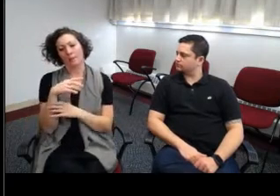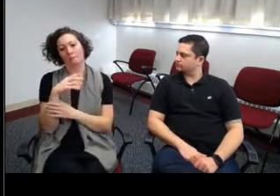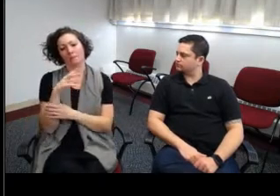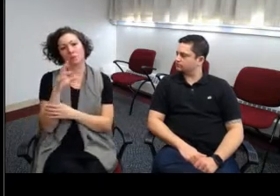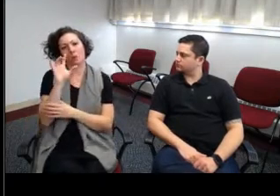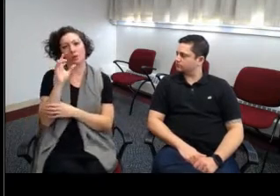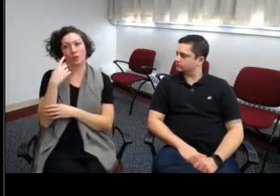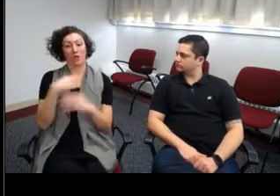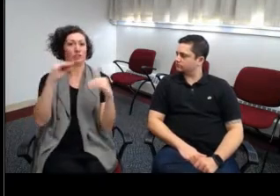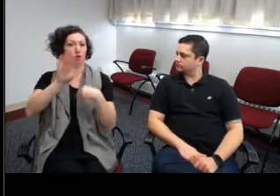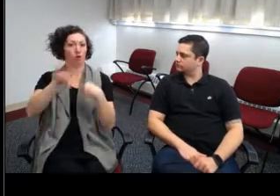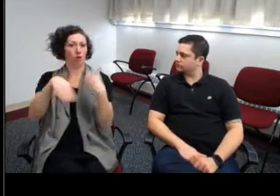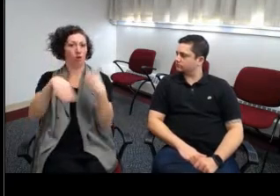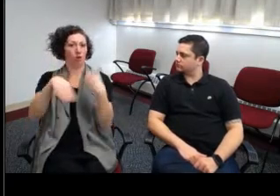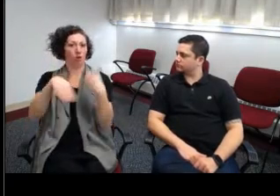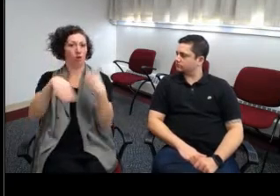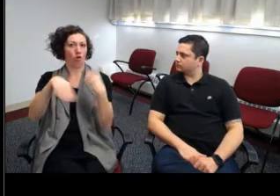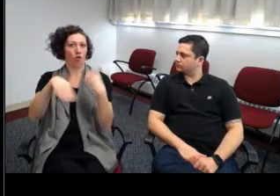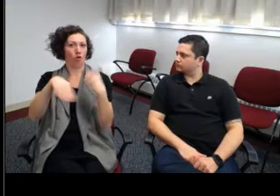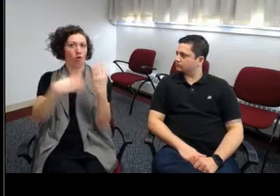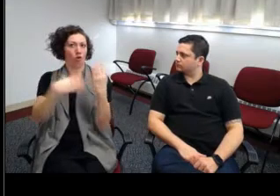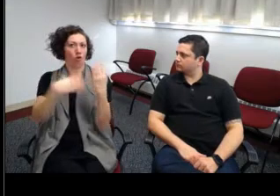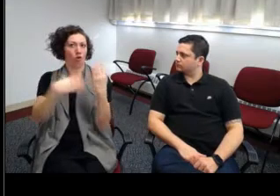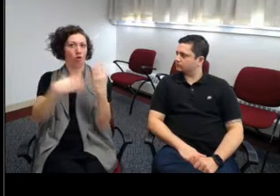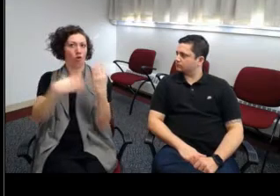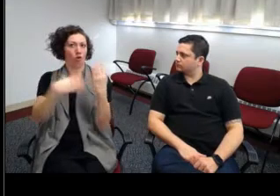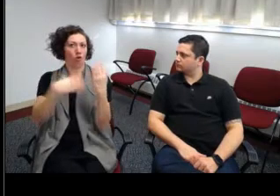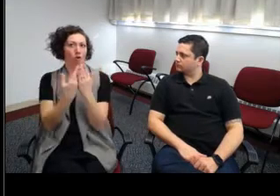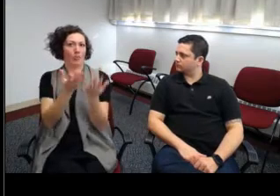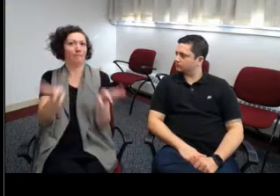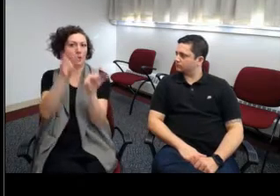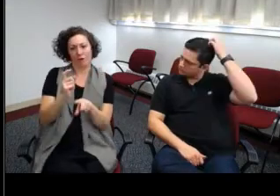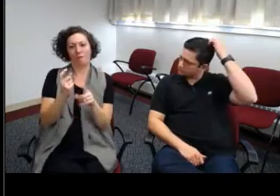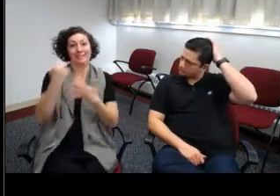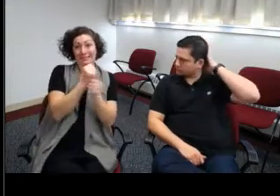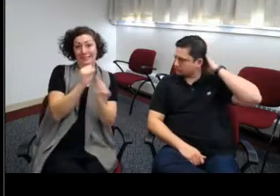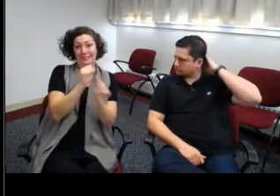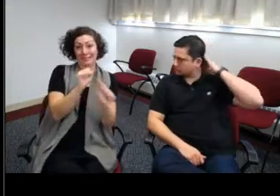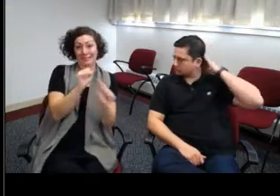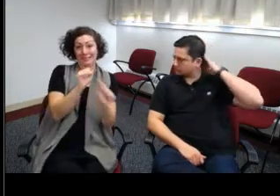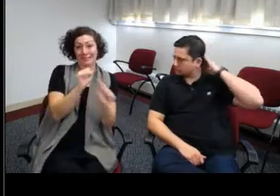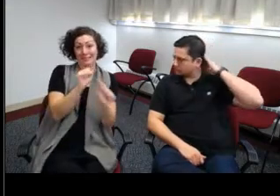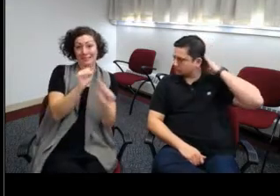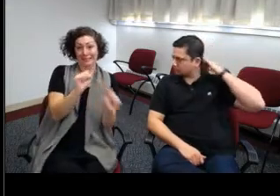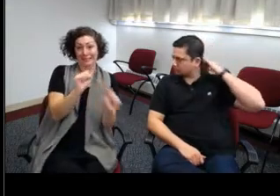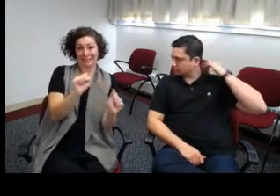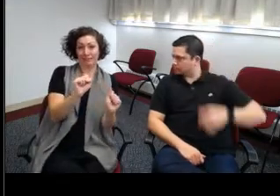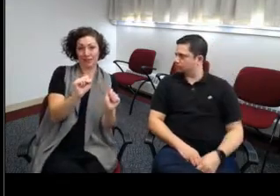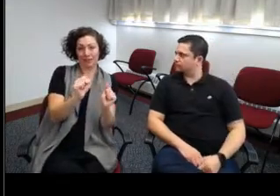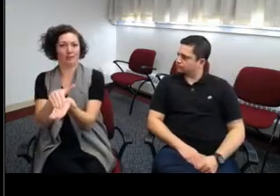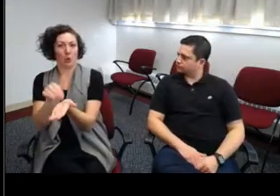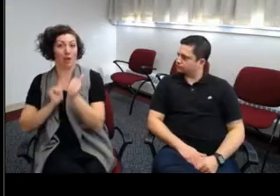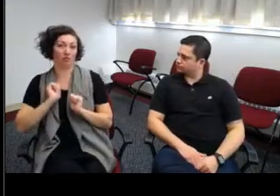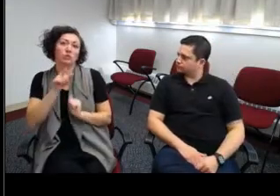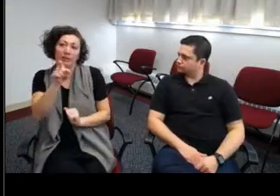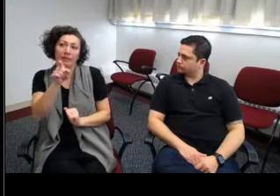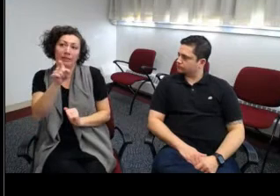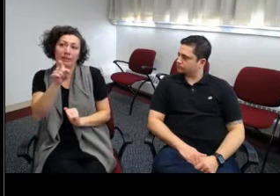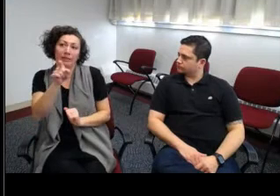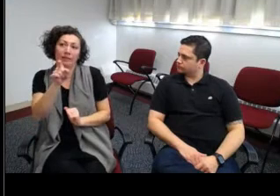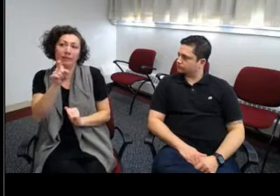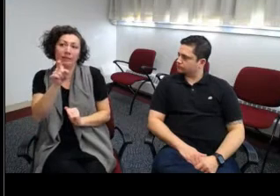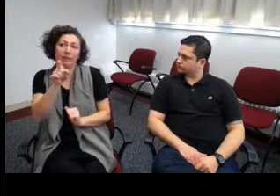and have successful recovery. And so the whole while we're teaching those really